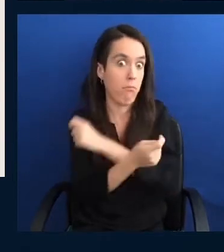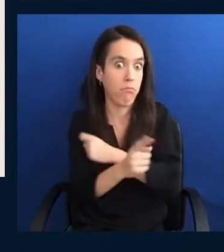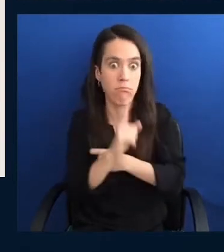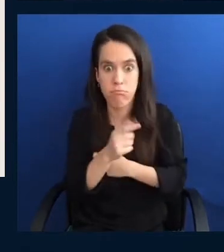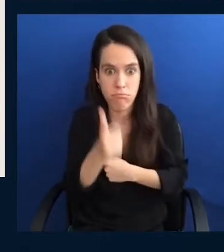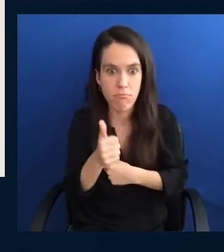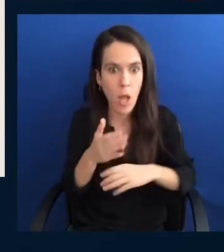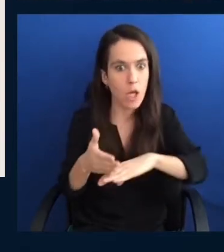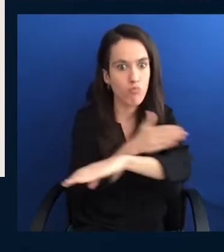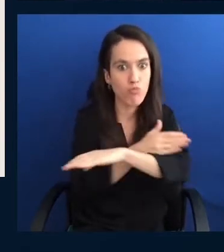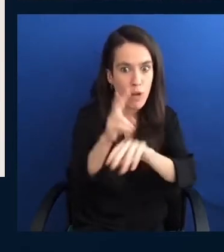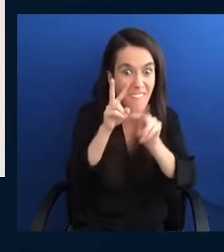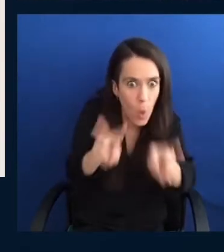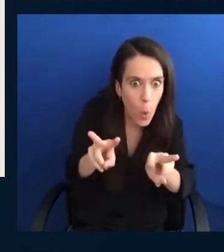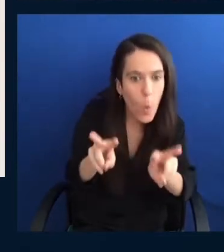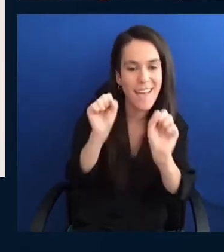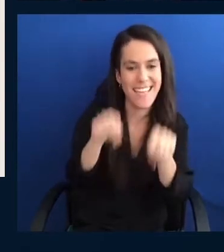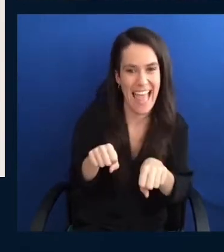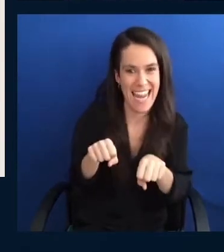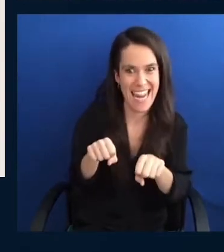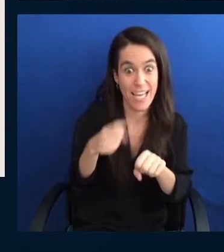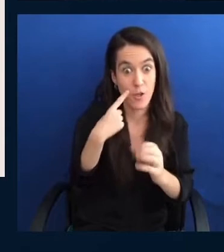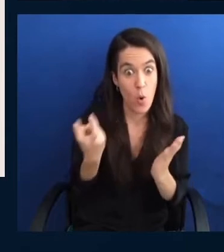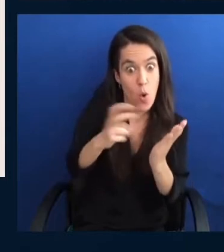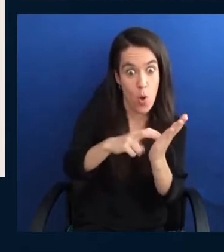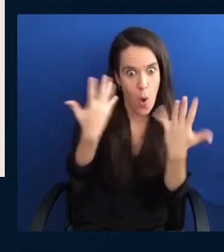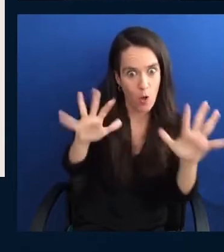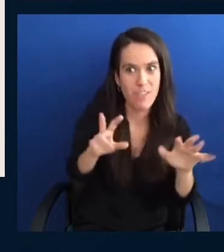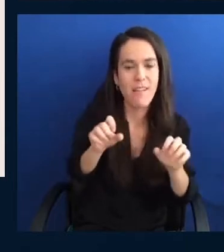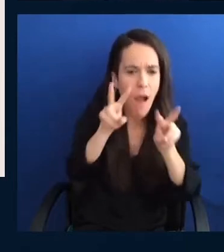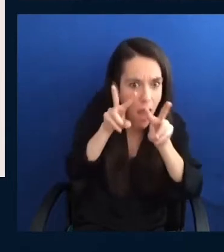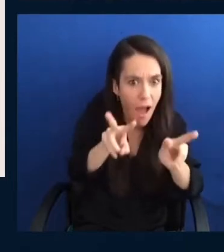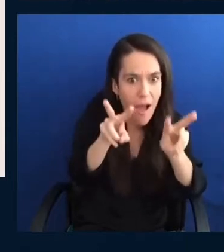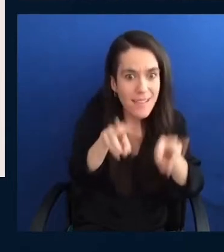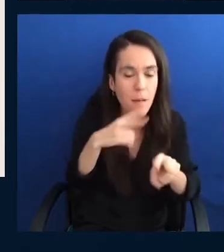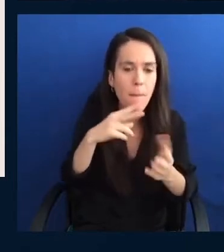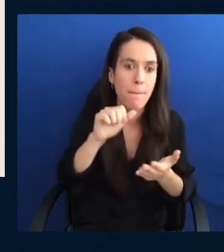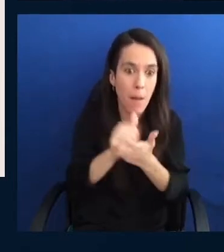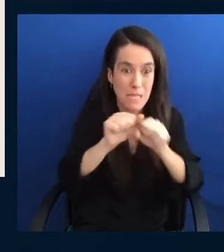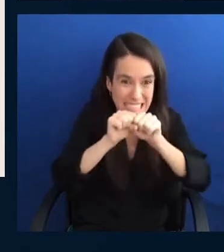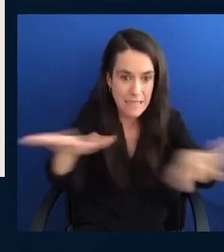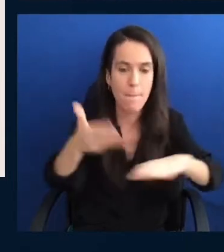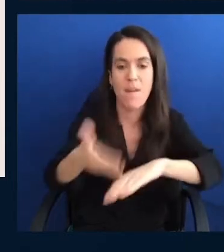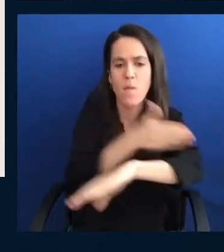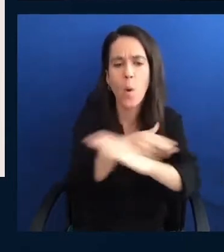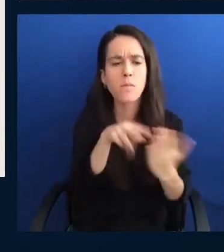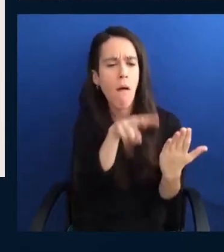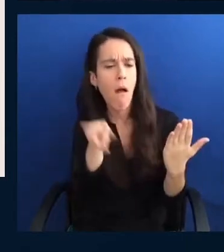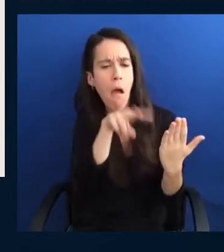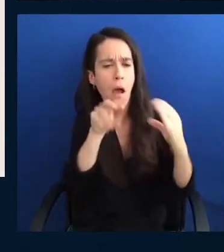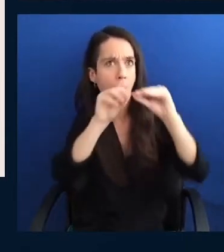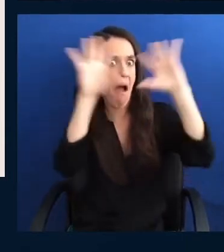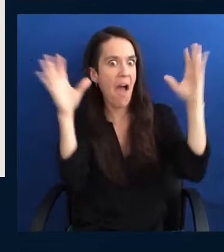preview API, so that if you're authenticated, you can actually see content before it's published, so you can give your editors a nice preview